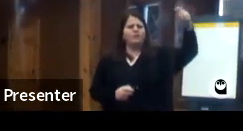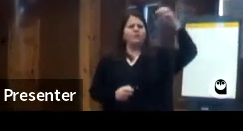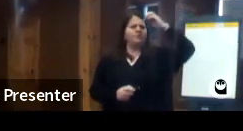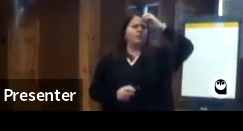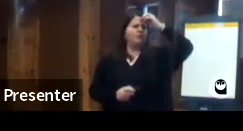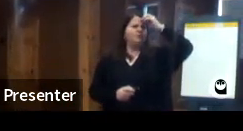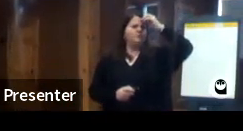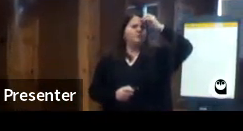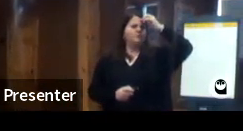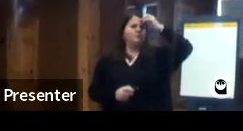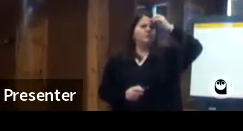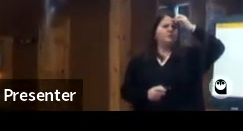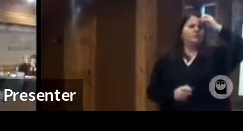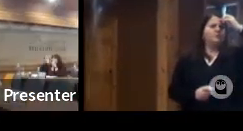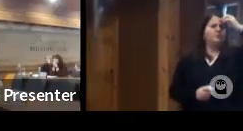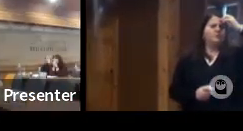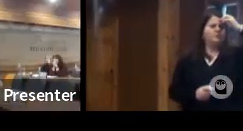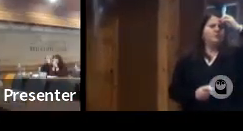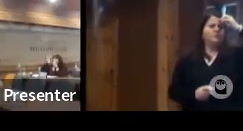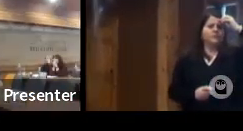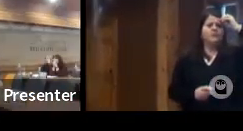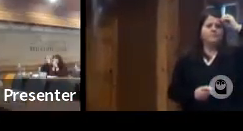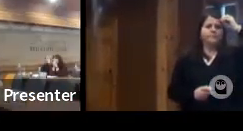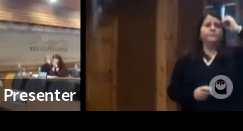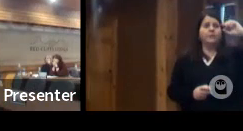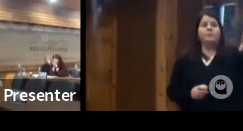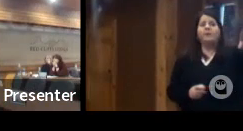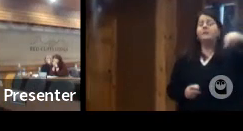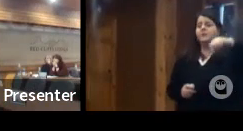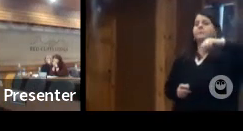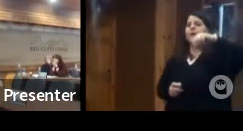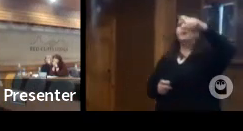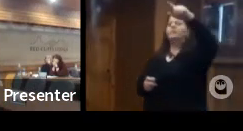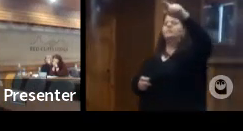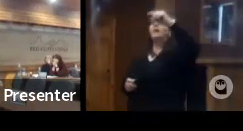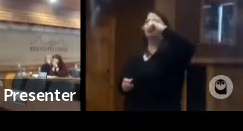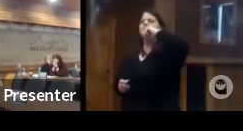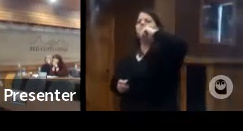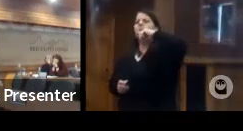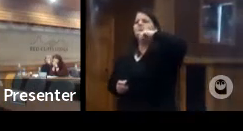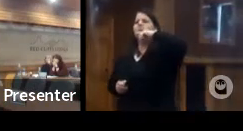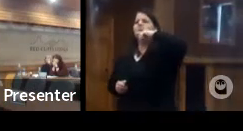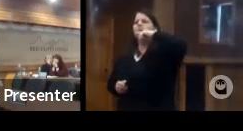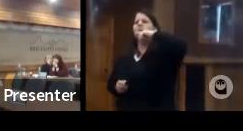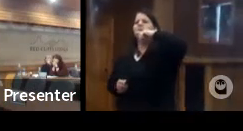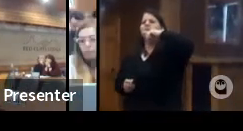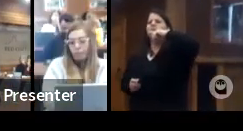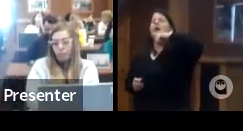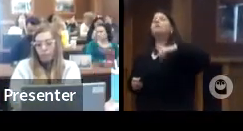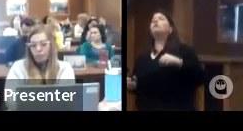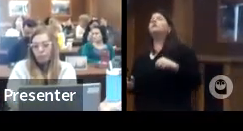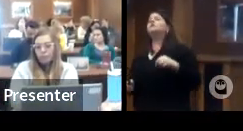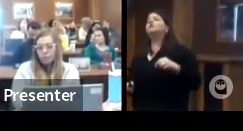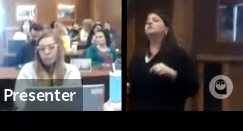How long is yours, Rochelle? Honestly, mine's actually very short, one page. It's one page? Yeah. How about you, Jeanette? Say